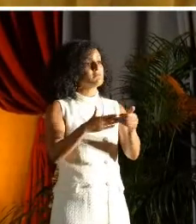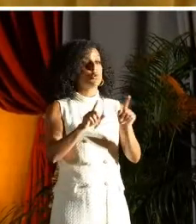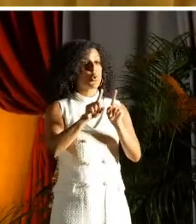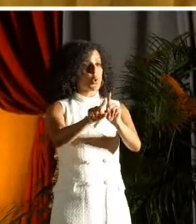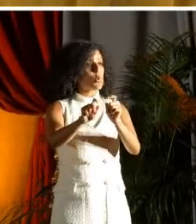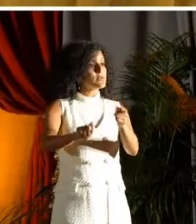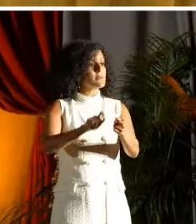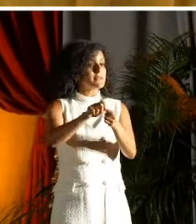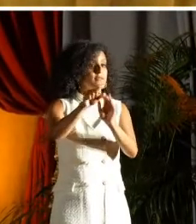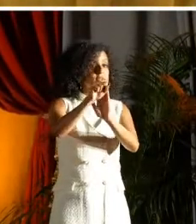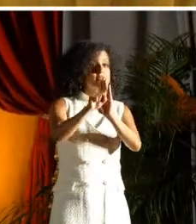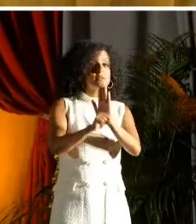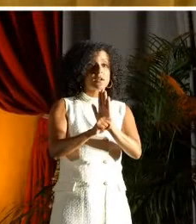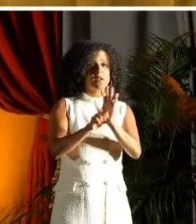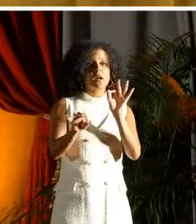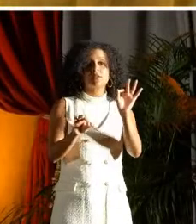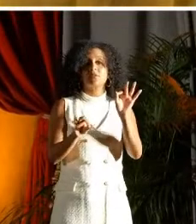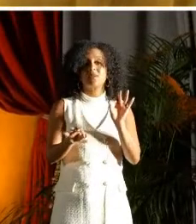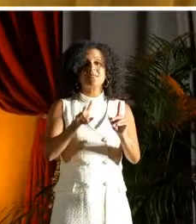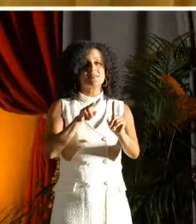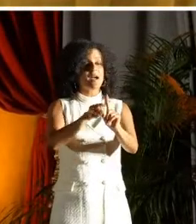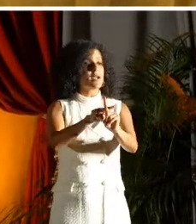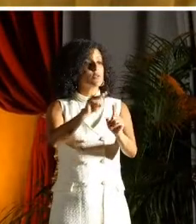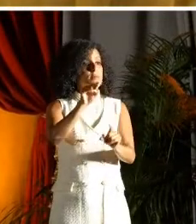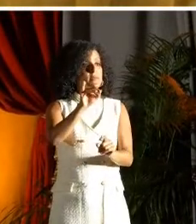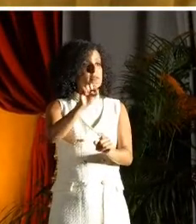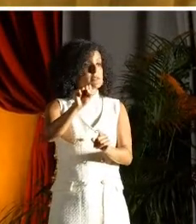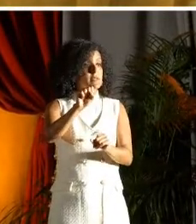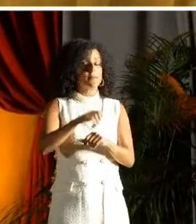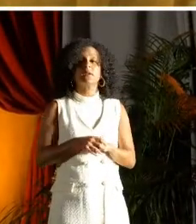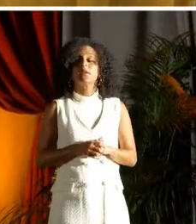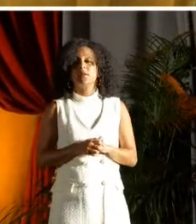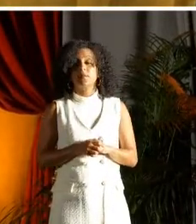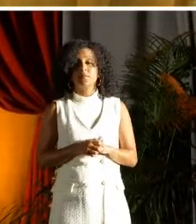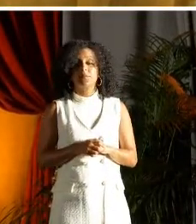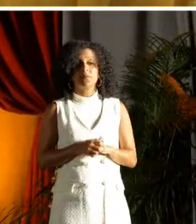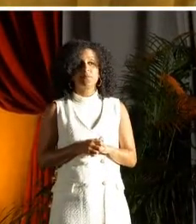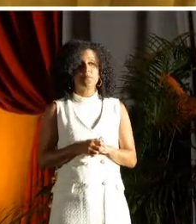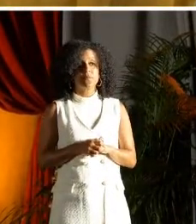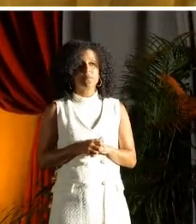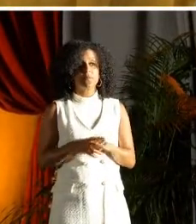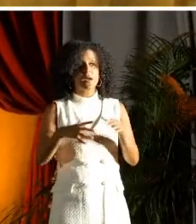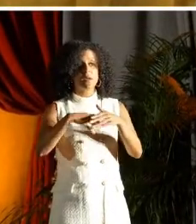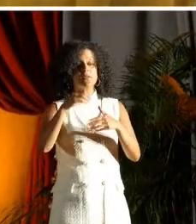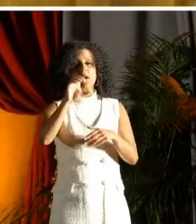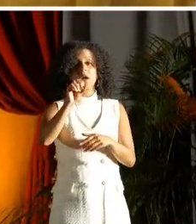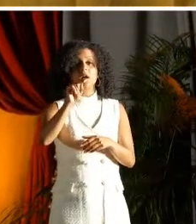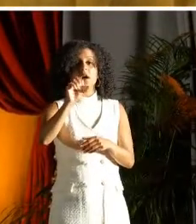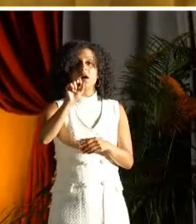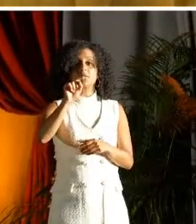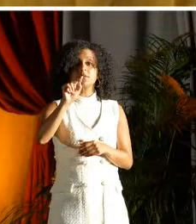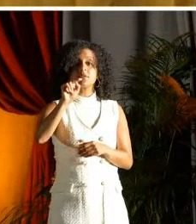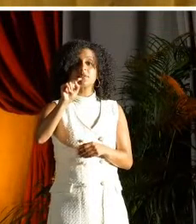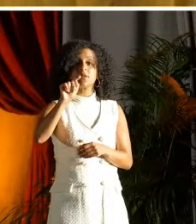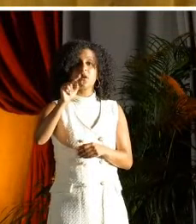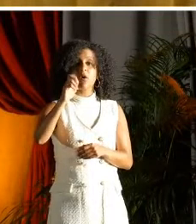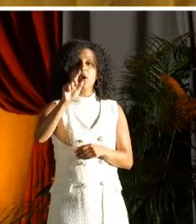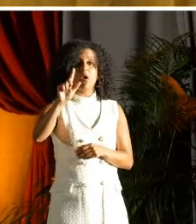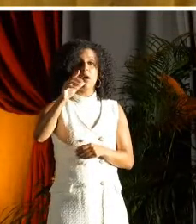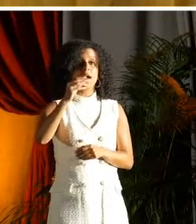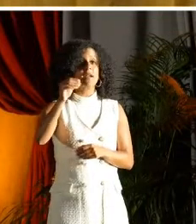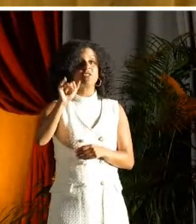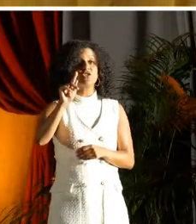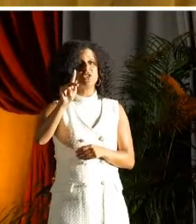states. Constance Baker Motley was assigned to Mississippi. Well, outside of Carsey Hall, Jack Young, or R.J.S. Brown, that